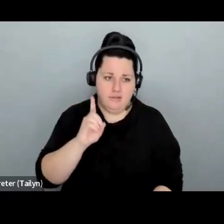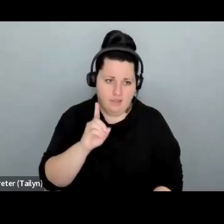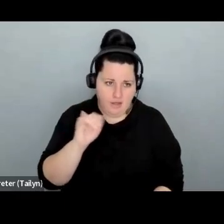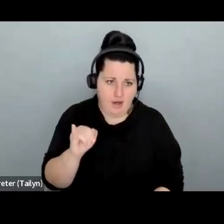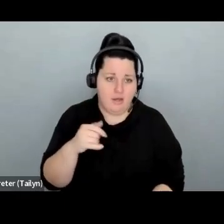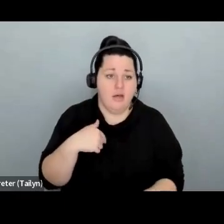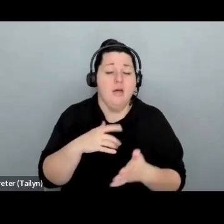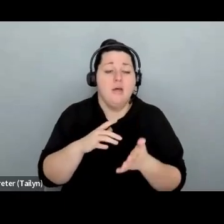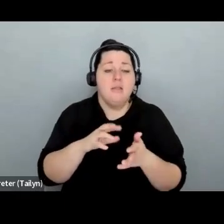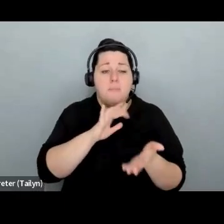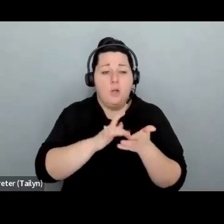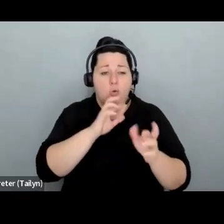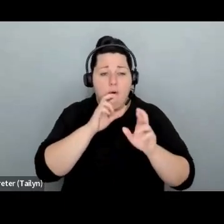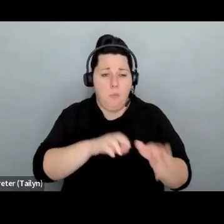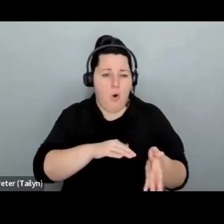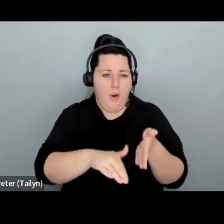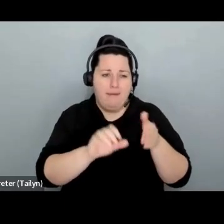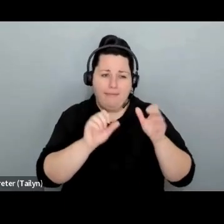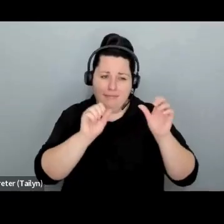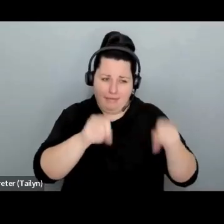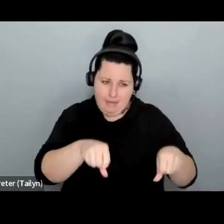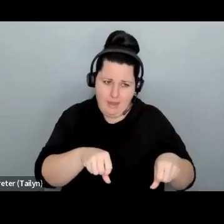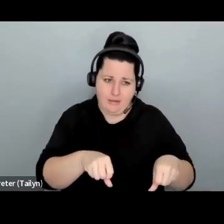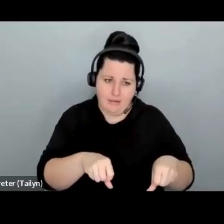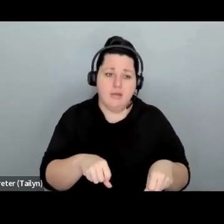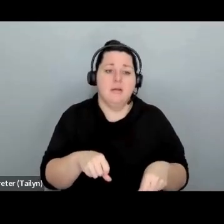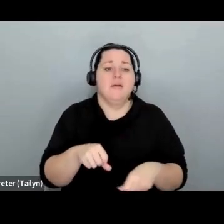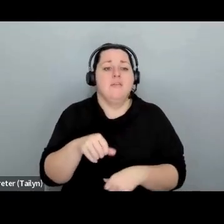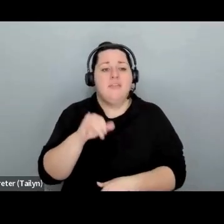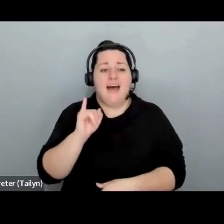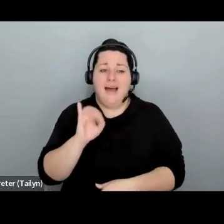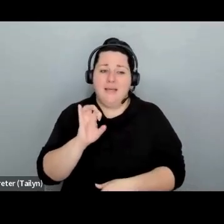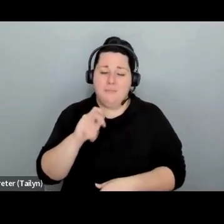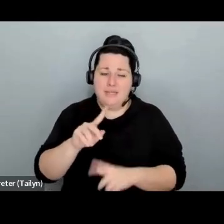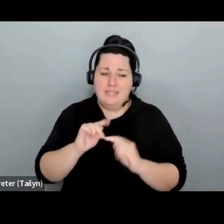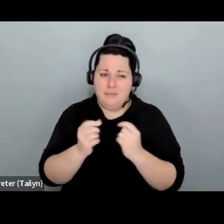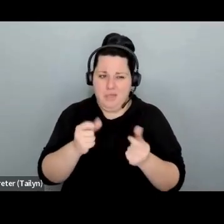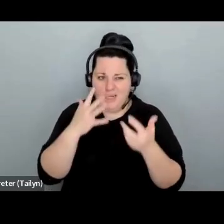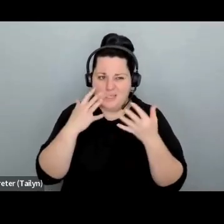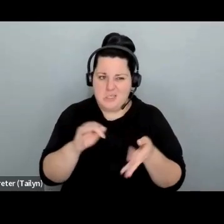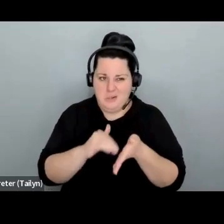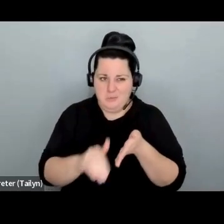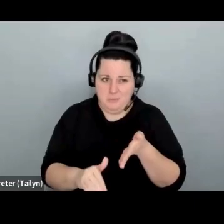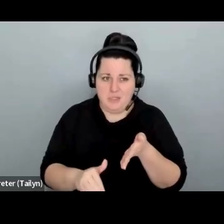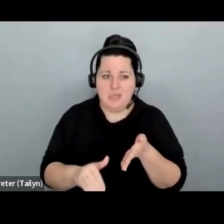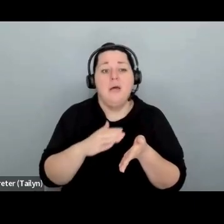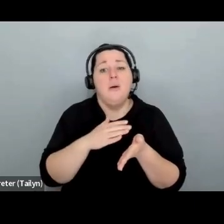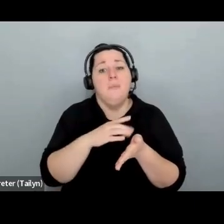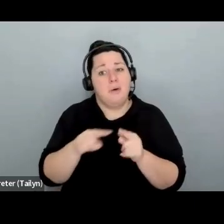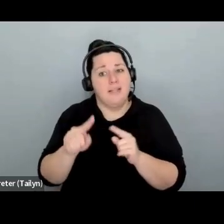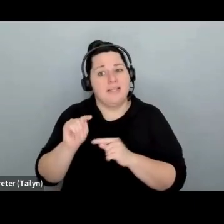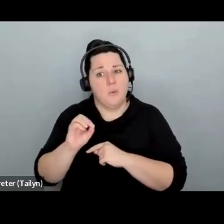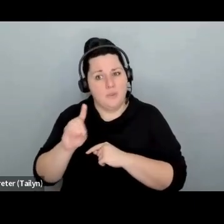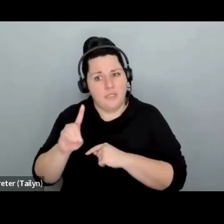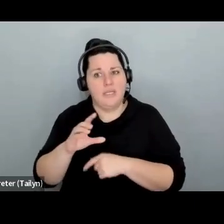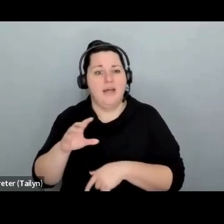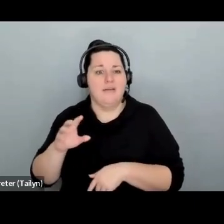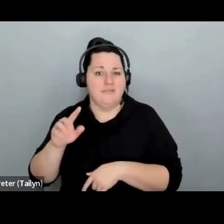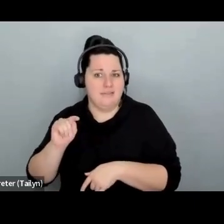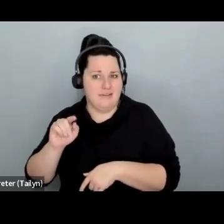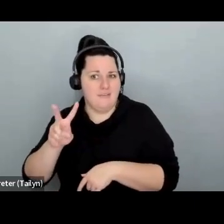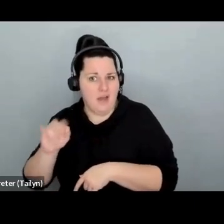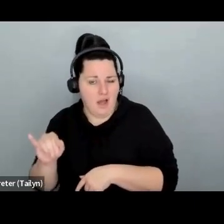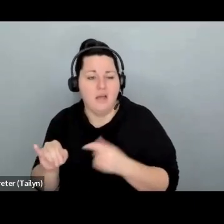the IEP team, including the teacher of the visually impaired. If 1, the team agrees that there is no suspected change in